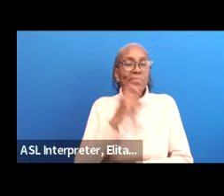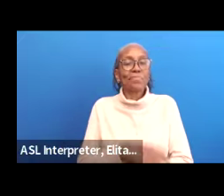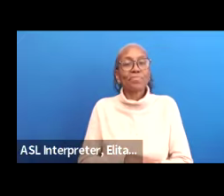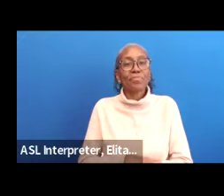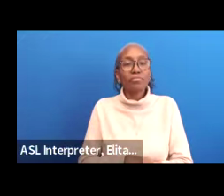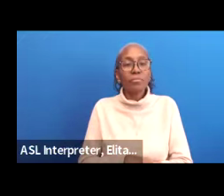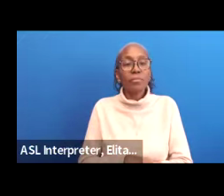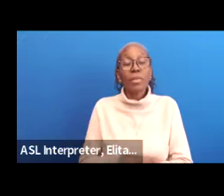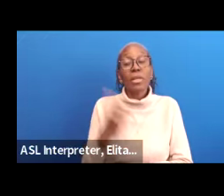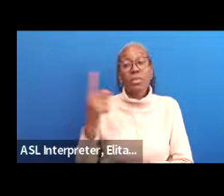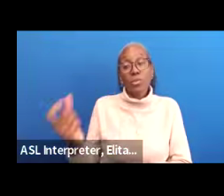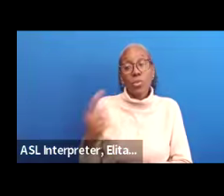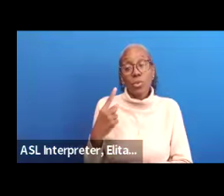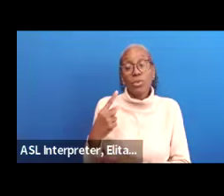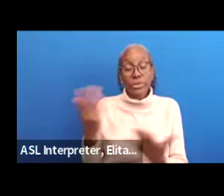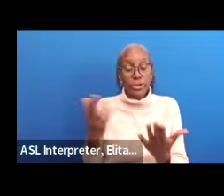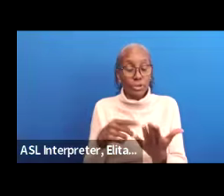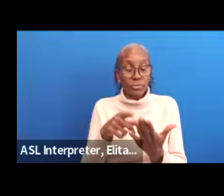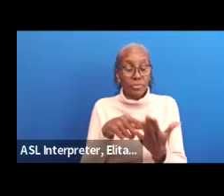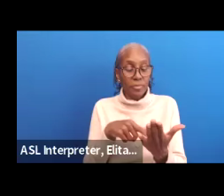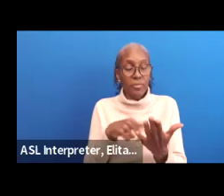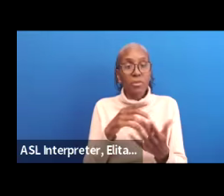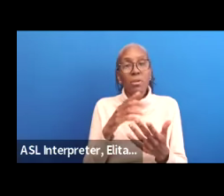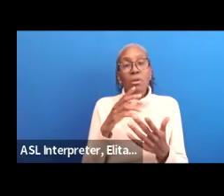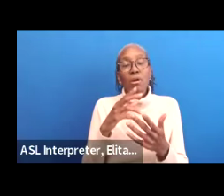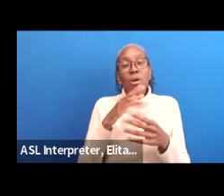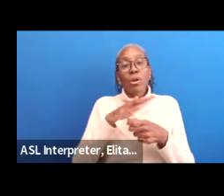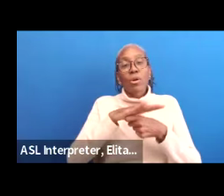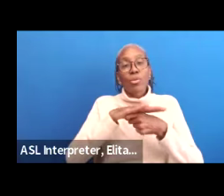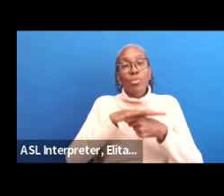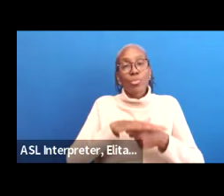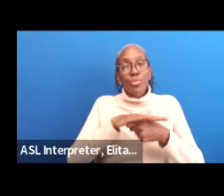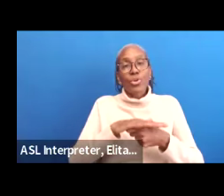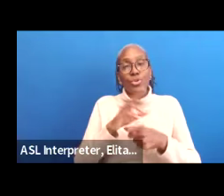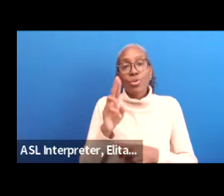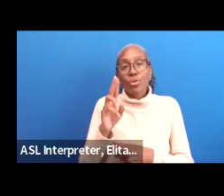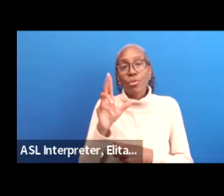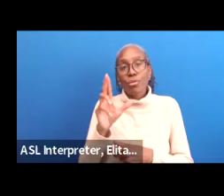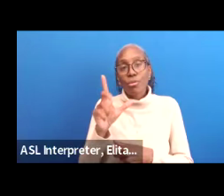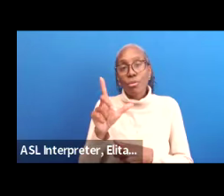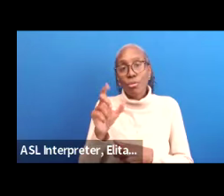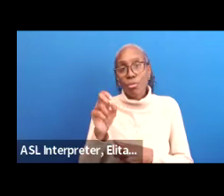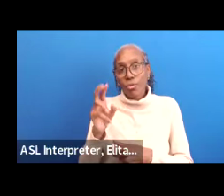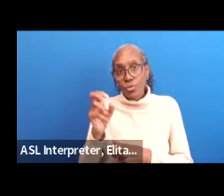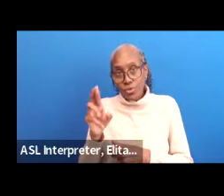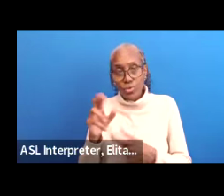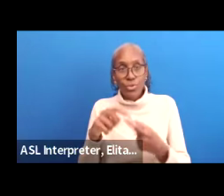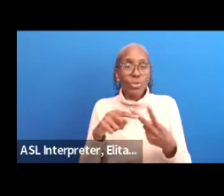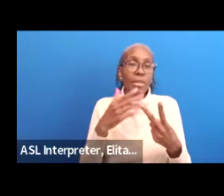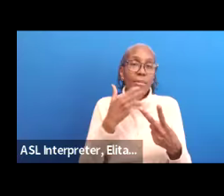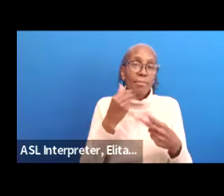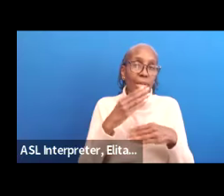We did get a question about pressure ulcers and what's the best dressing,